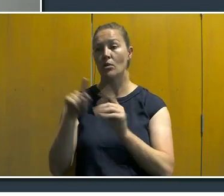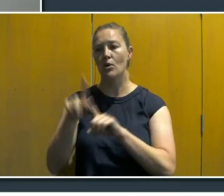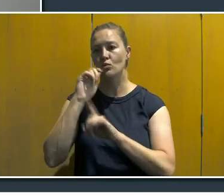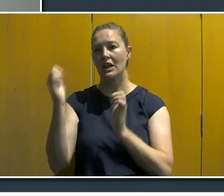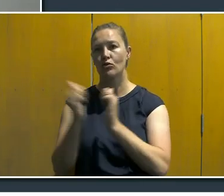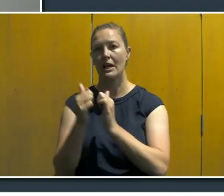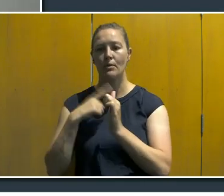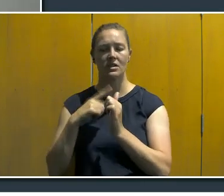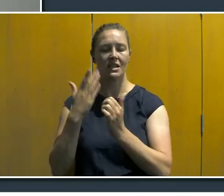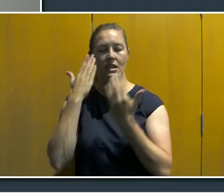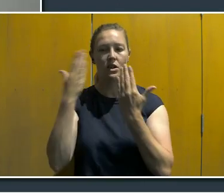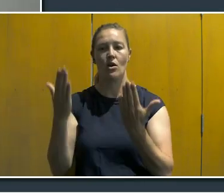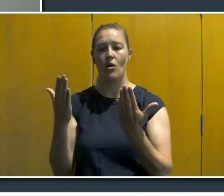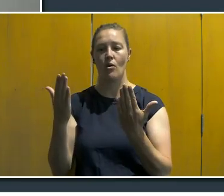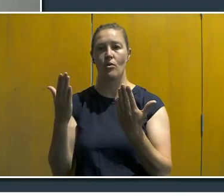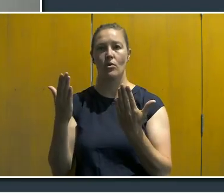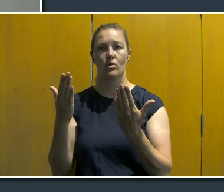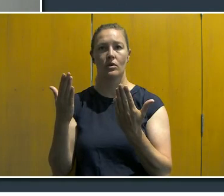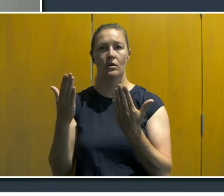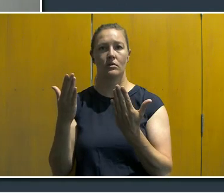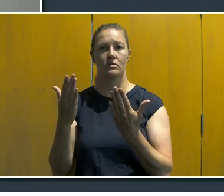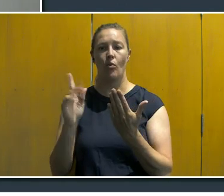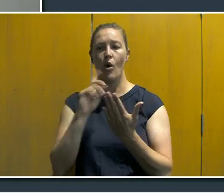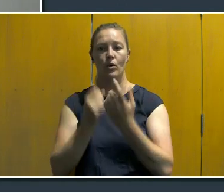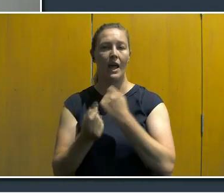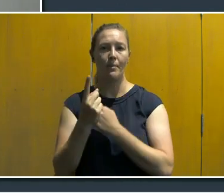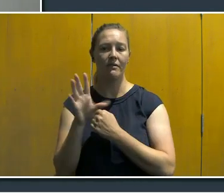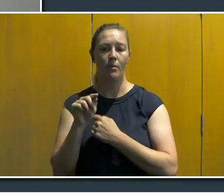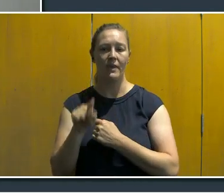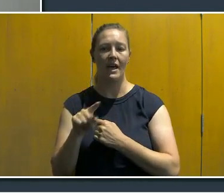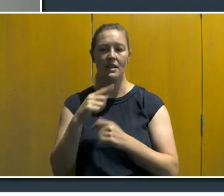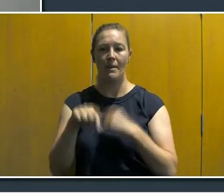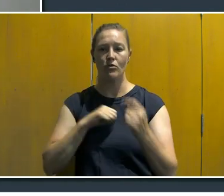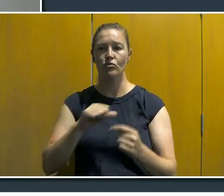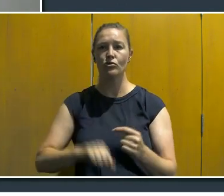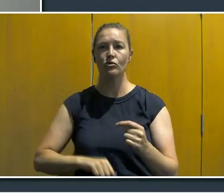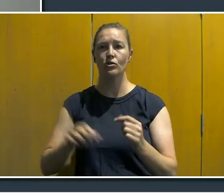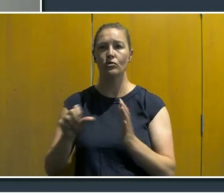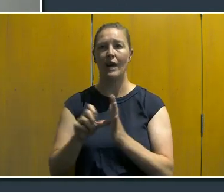no idea what they were, the implications to rural ratepayers.